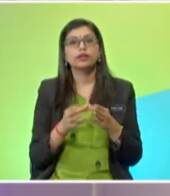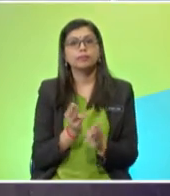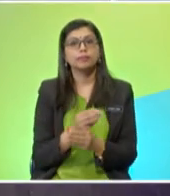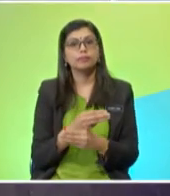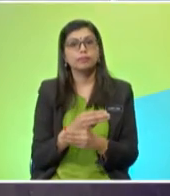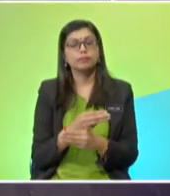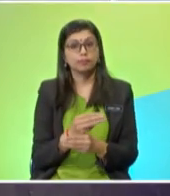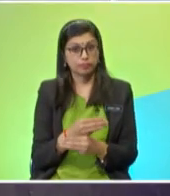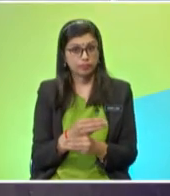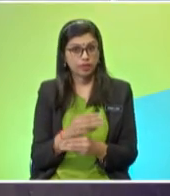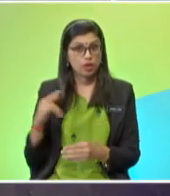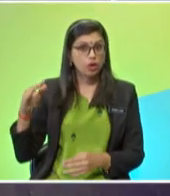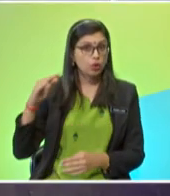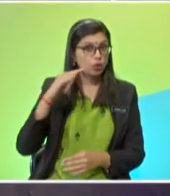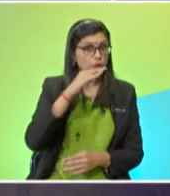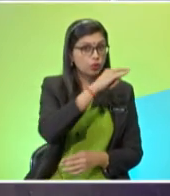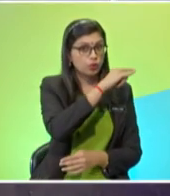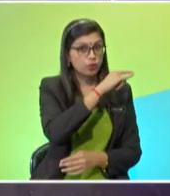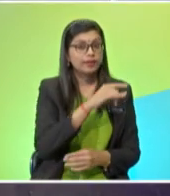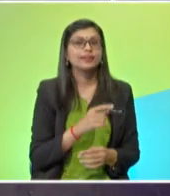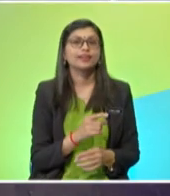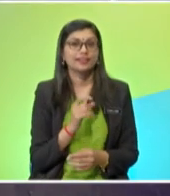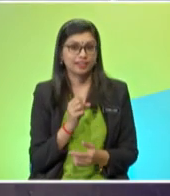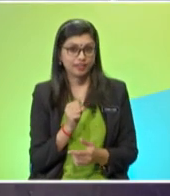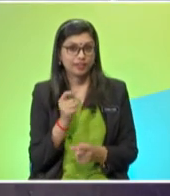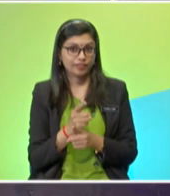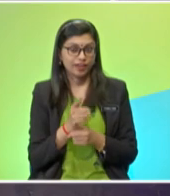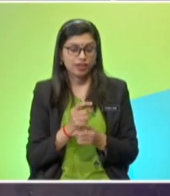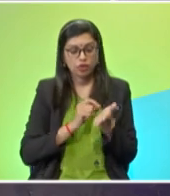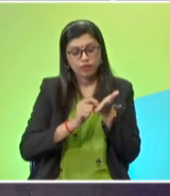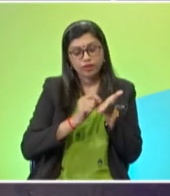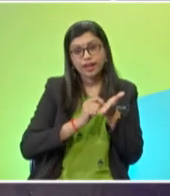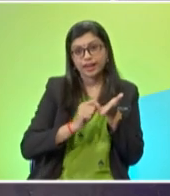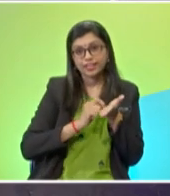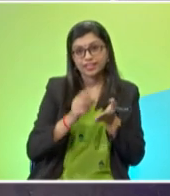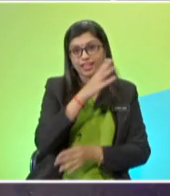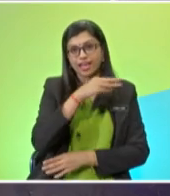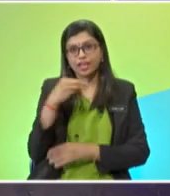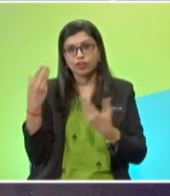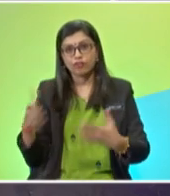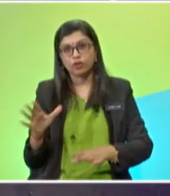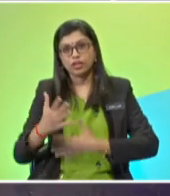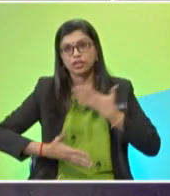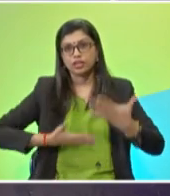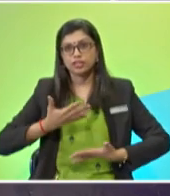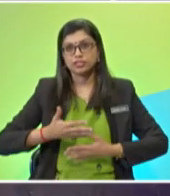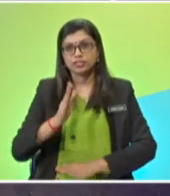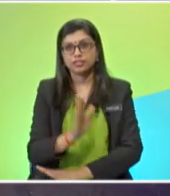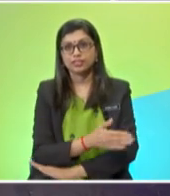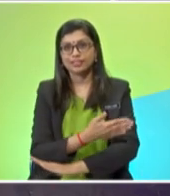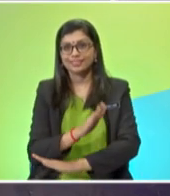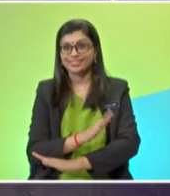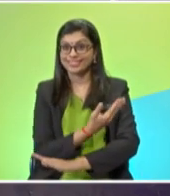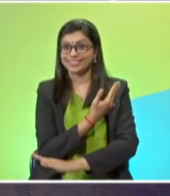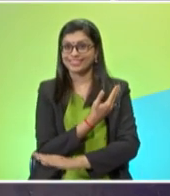song. Oh yes, we did. The one that make me out of breath. Okay. Oh yes, myself as well. But I'm sure pupils at